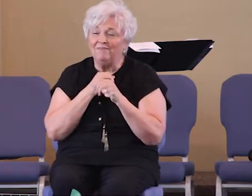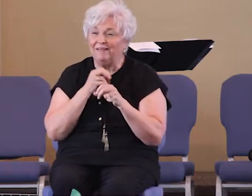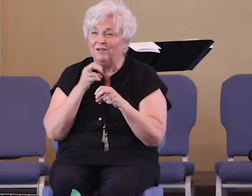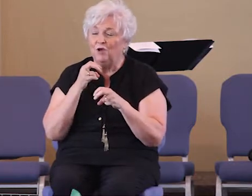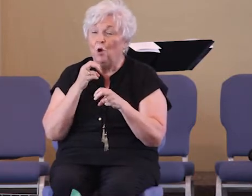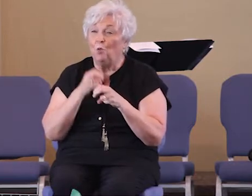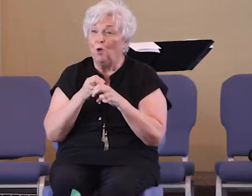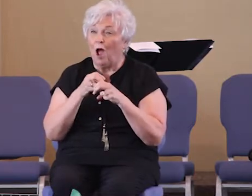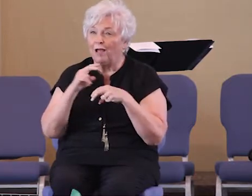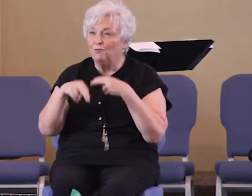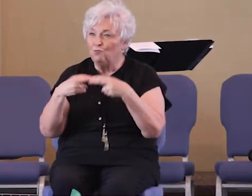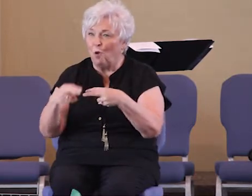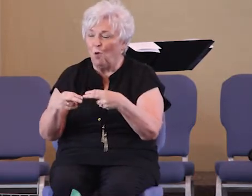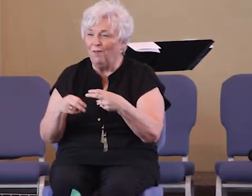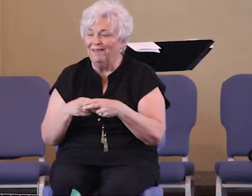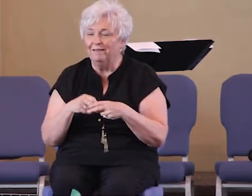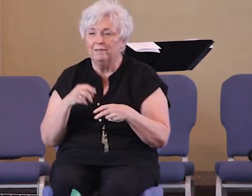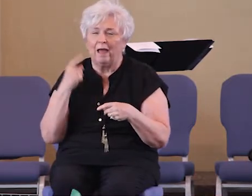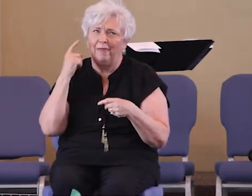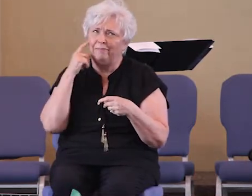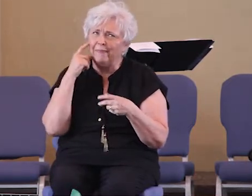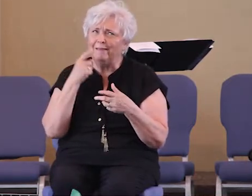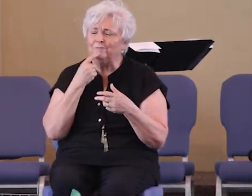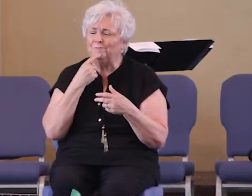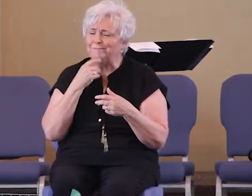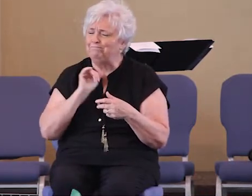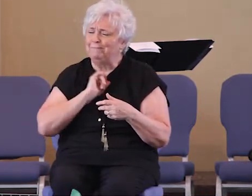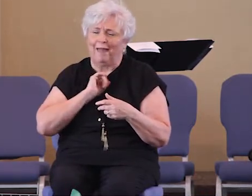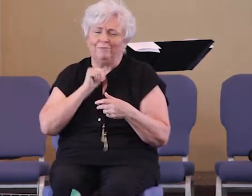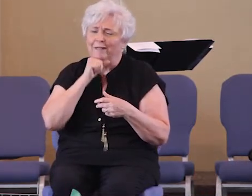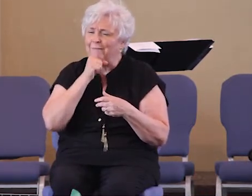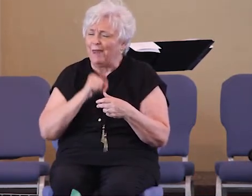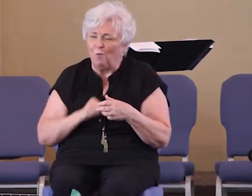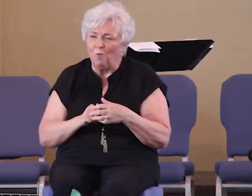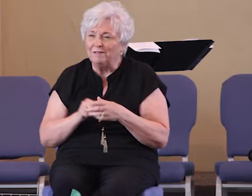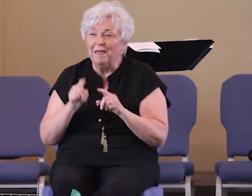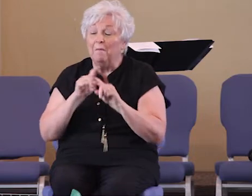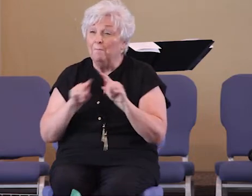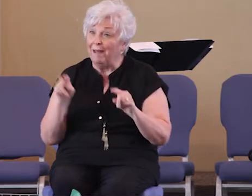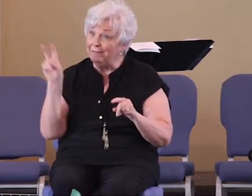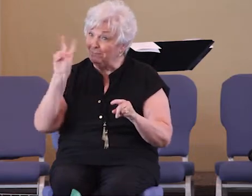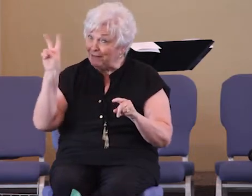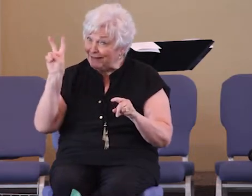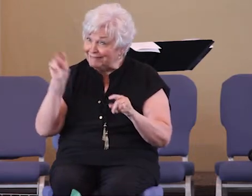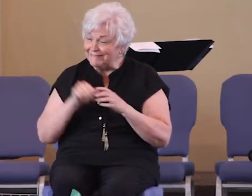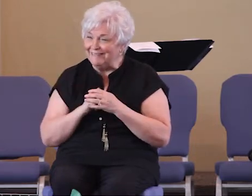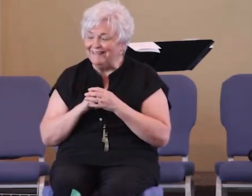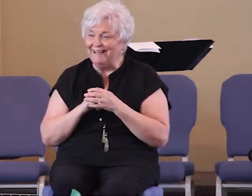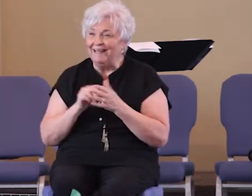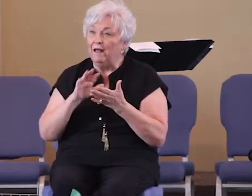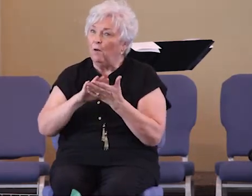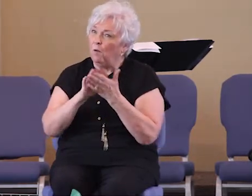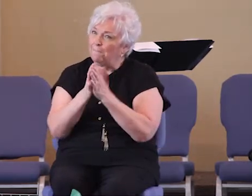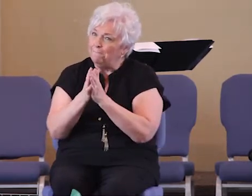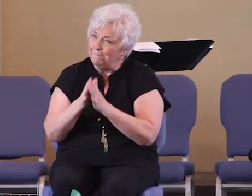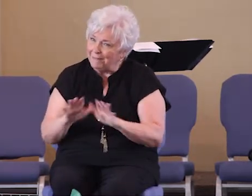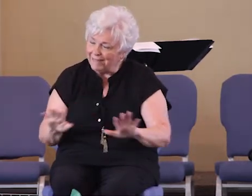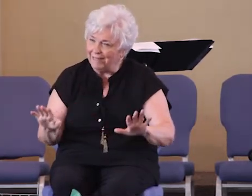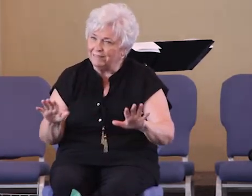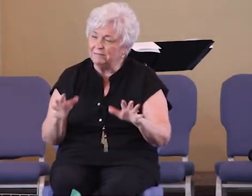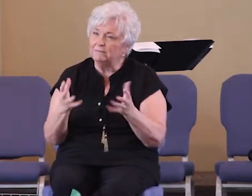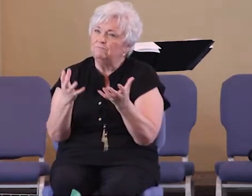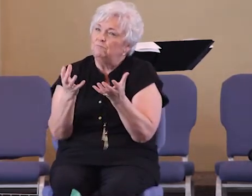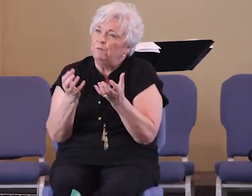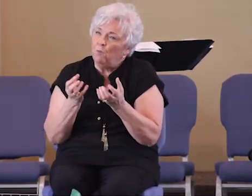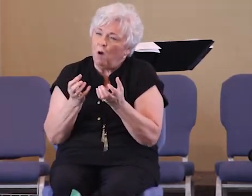that old, so. But the peace, isn't that what we want? Don't you want to be at peace